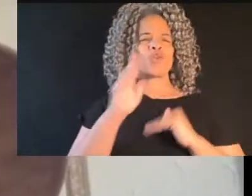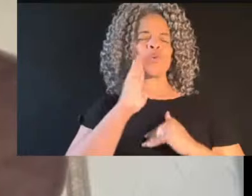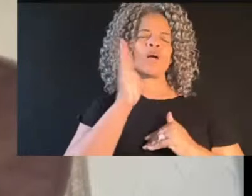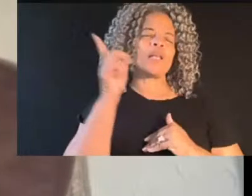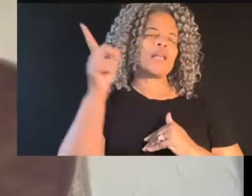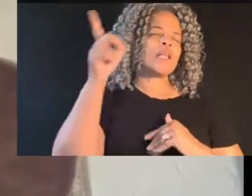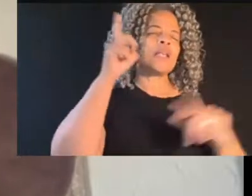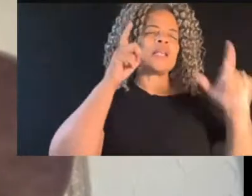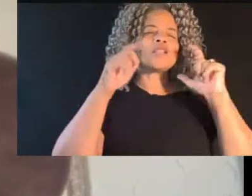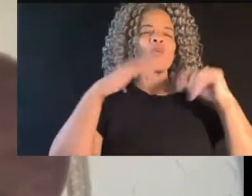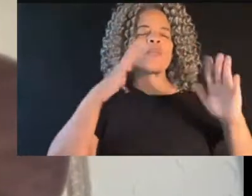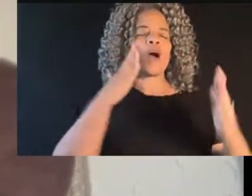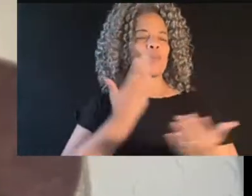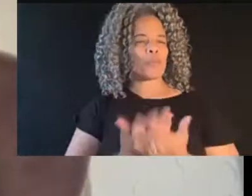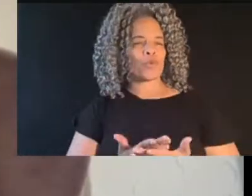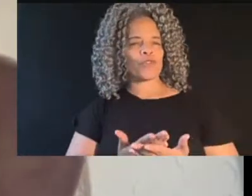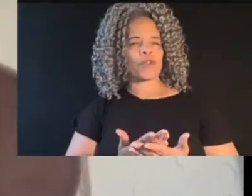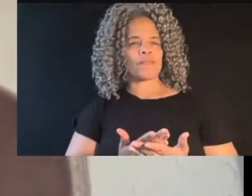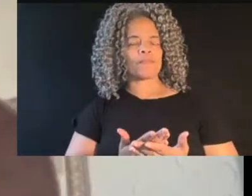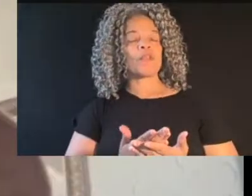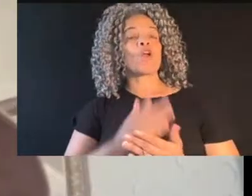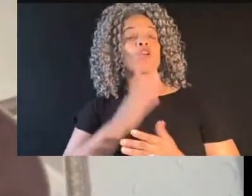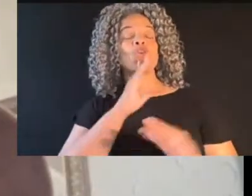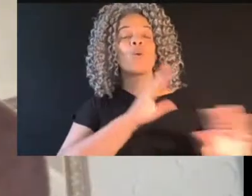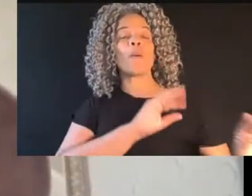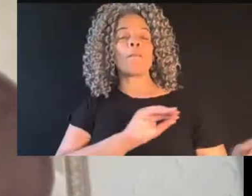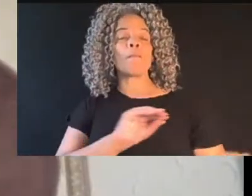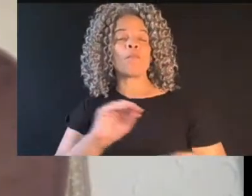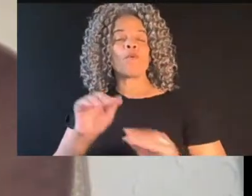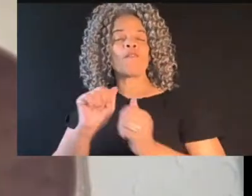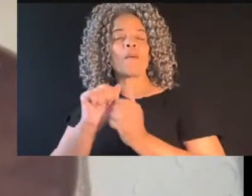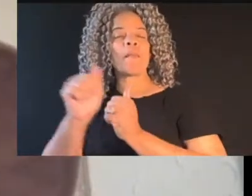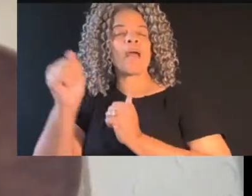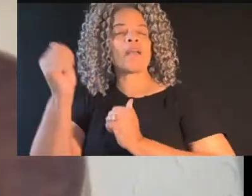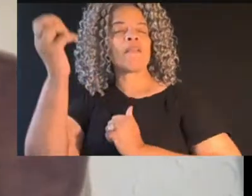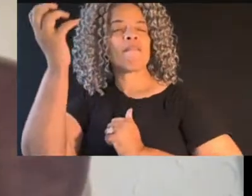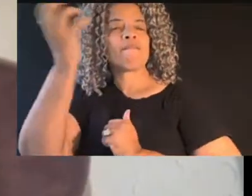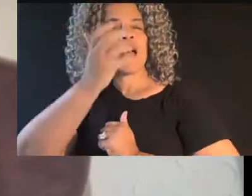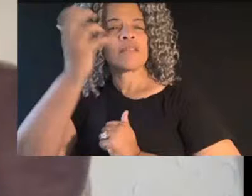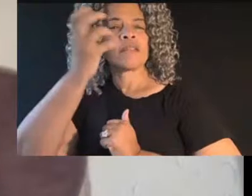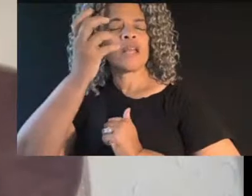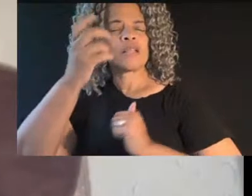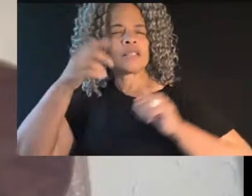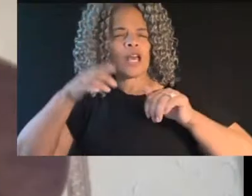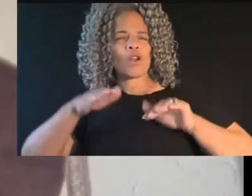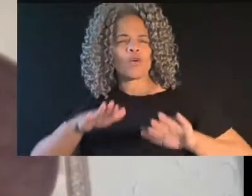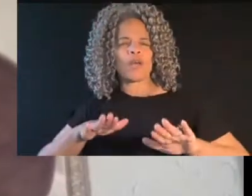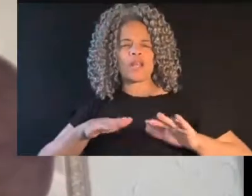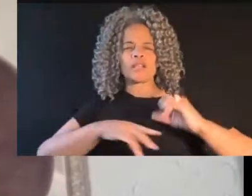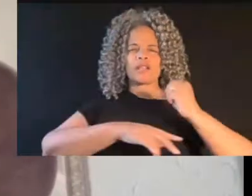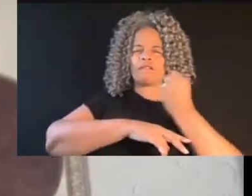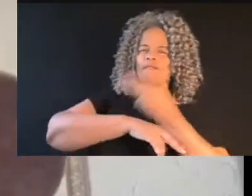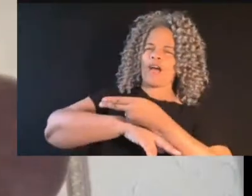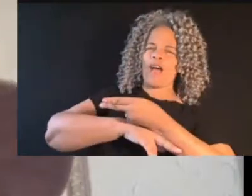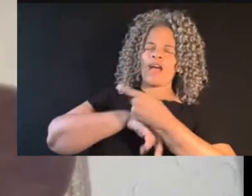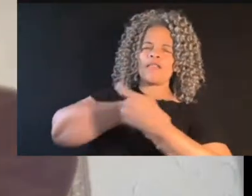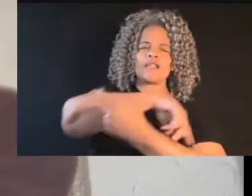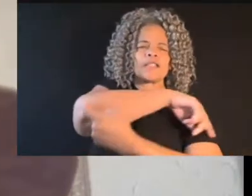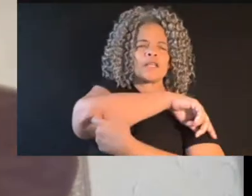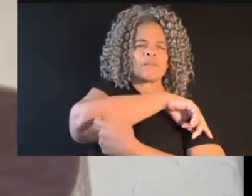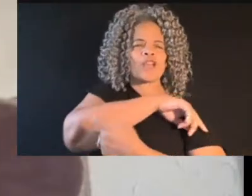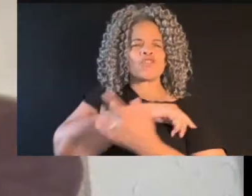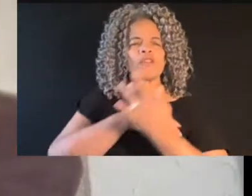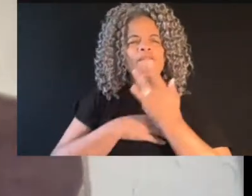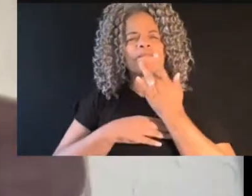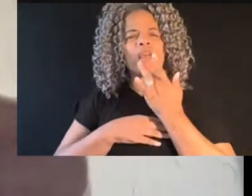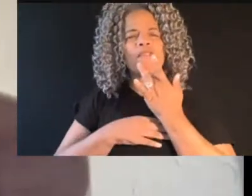without proof. You'll move past fascination, settle in and defy the temptation of favor,